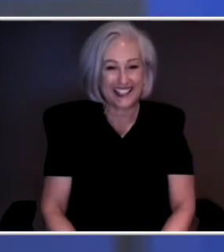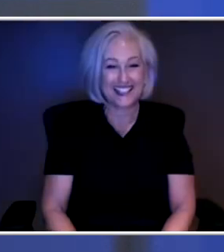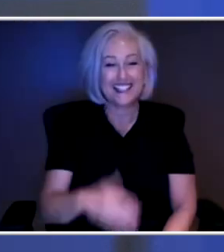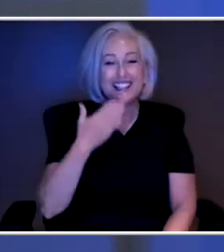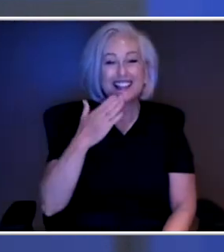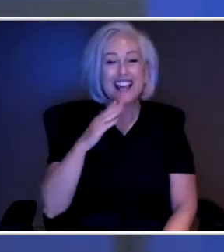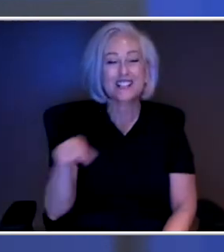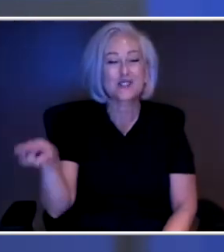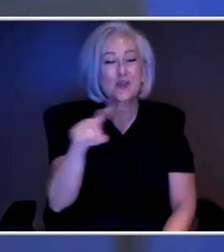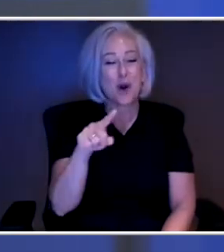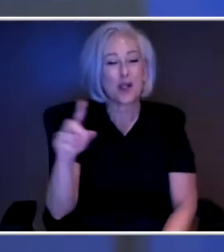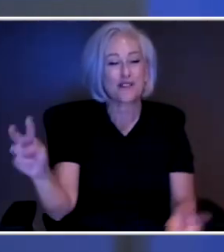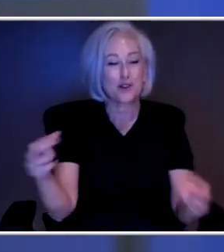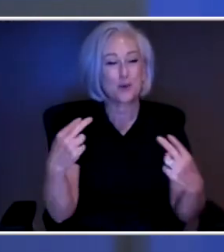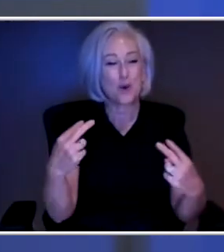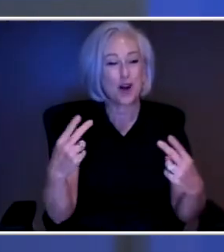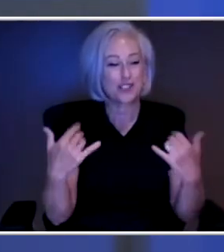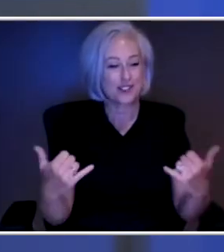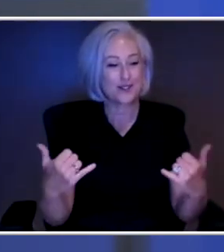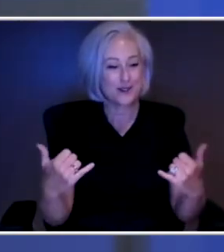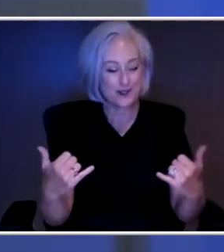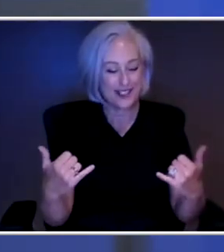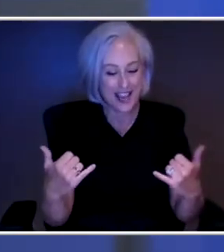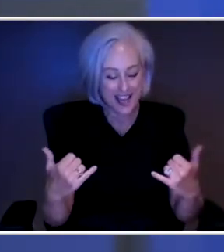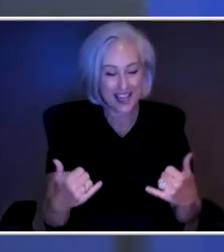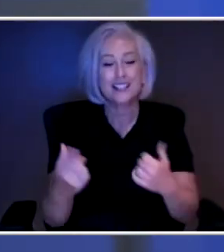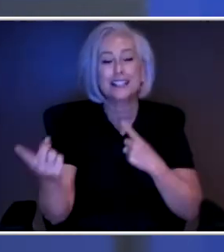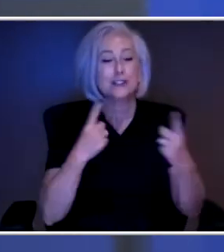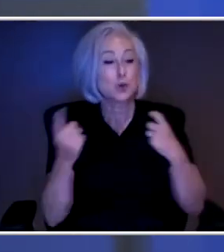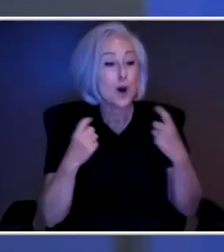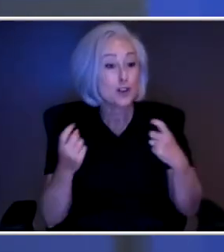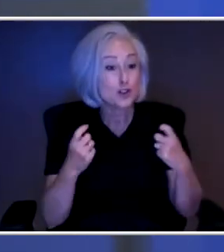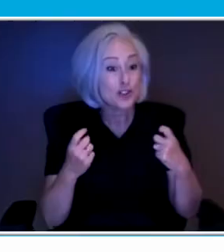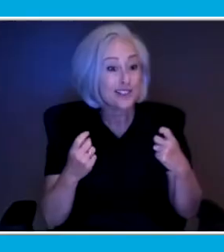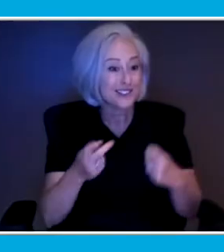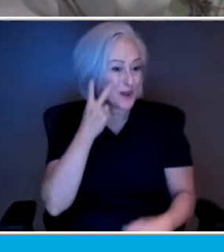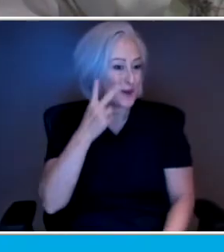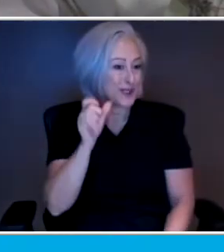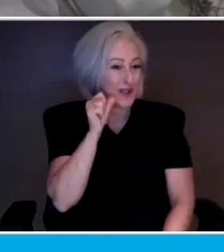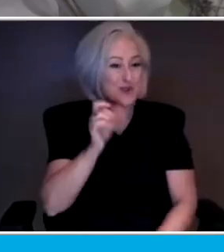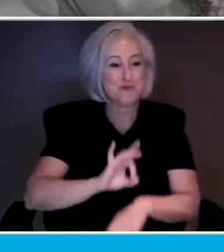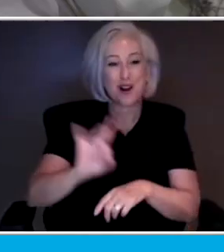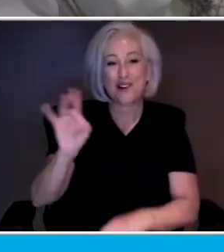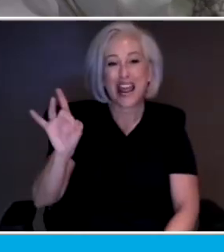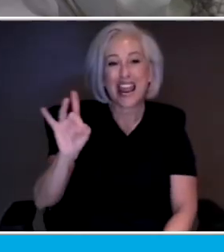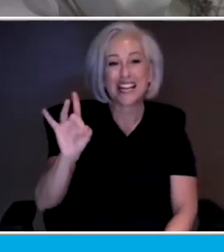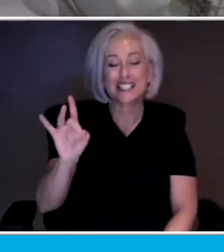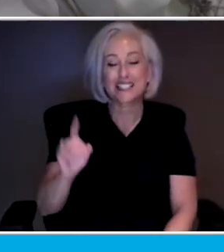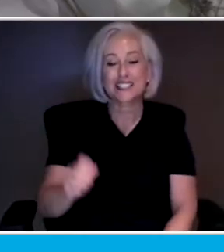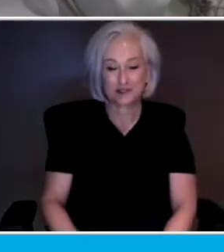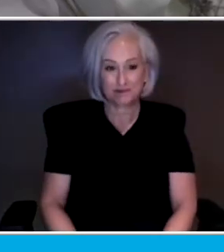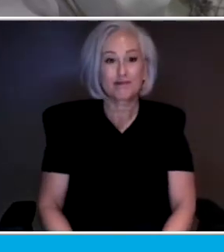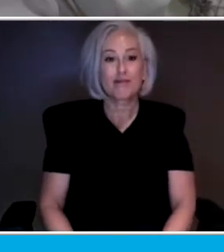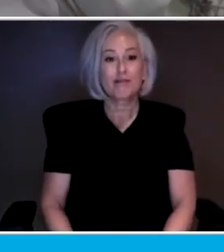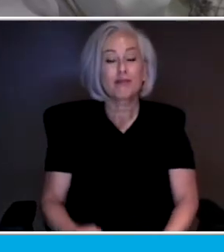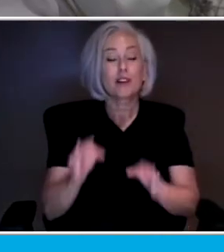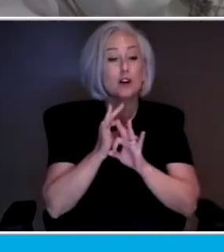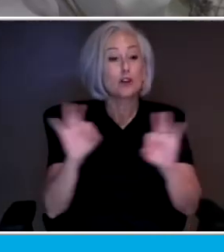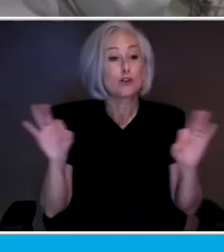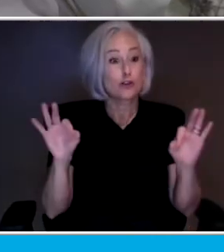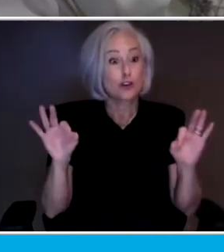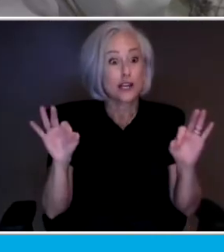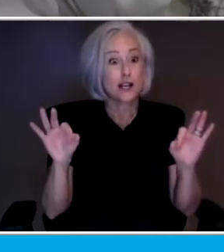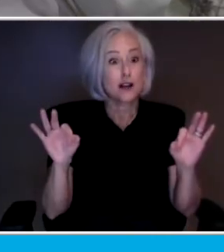as always, for being with us and asking your great questions. We'll see you back here tomorrow at 8. The freedom that can come from not